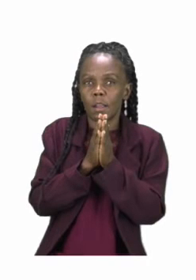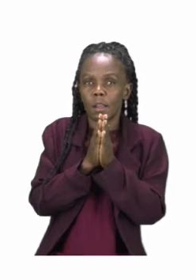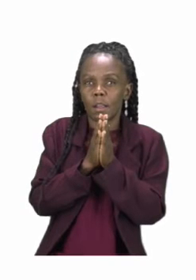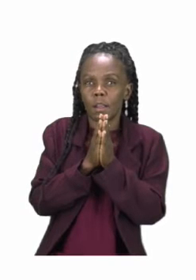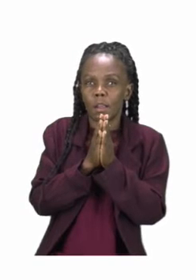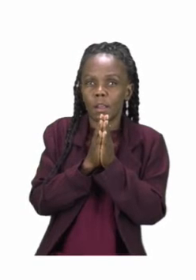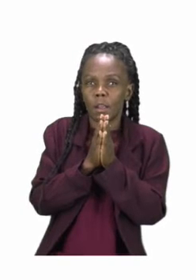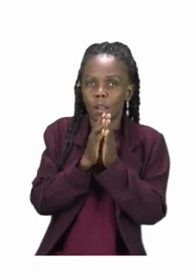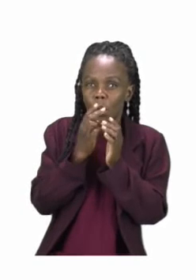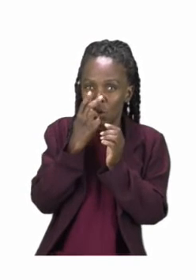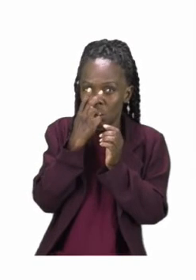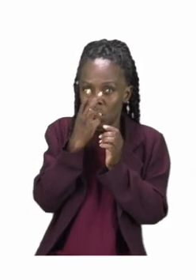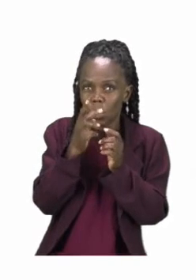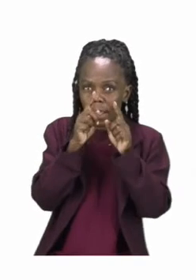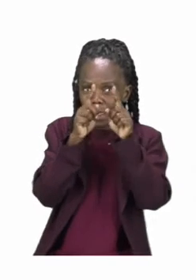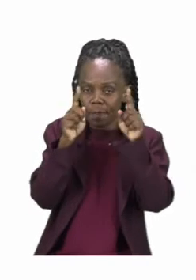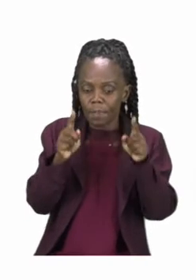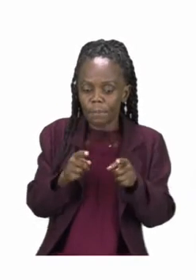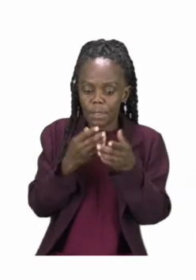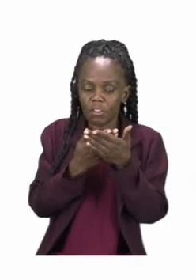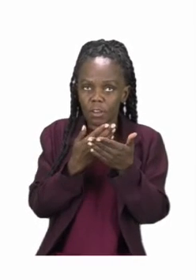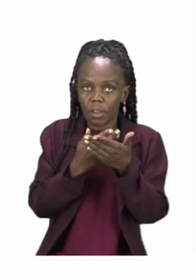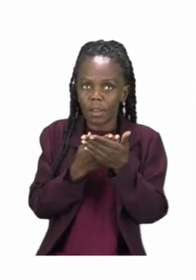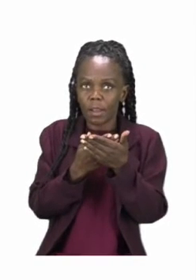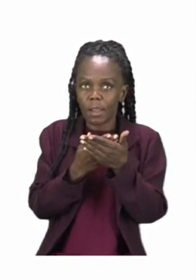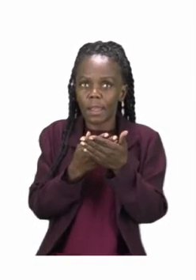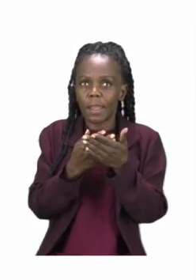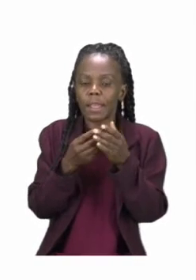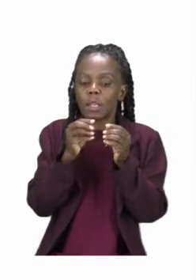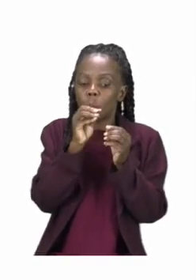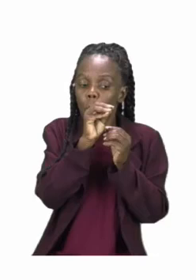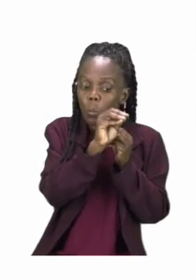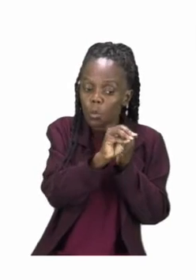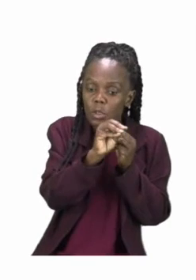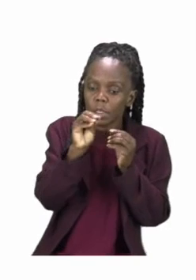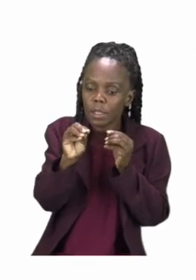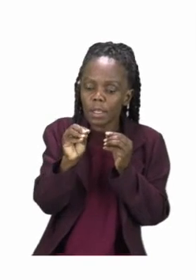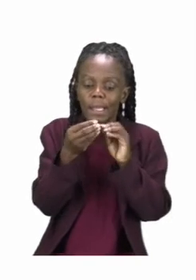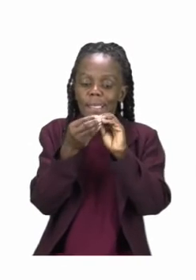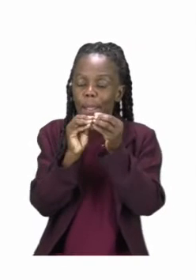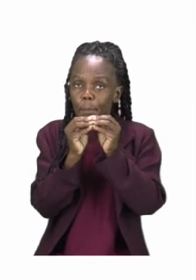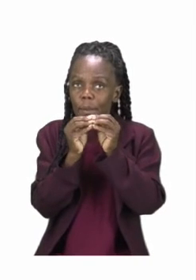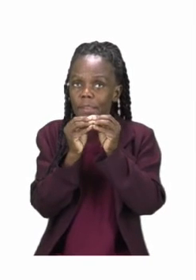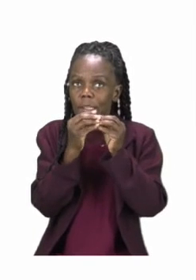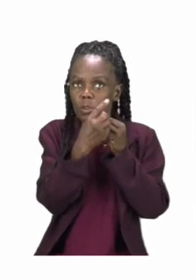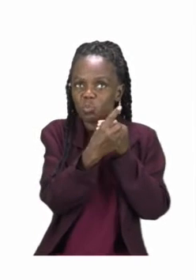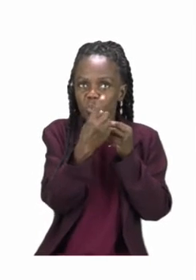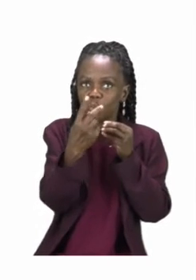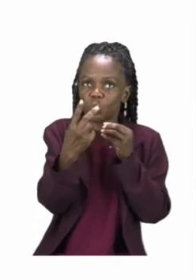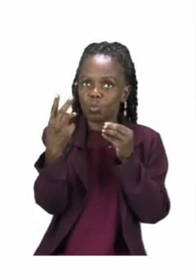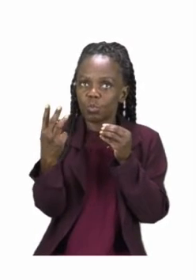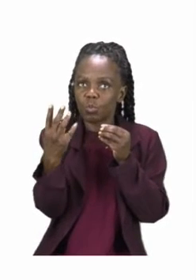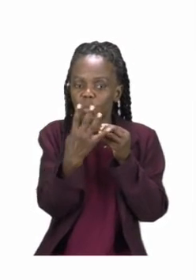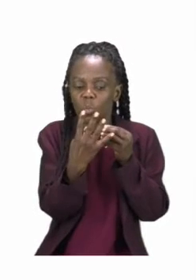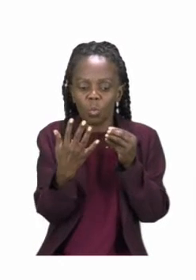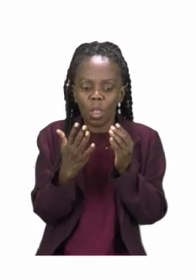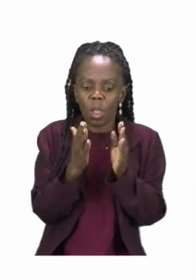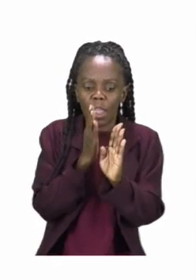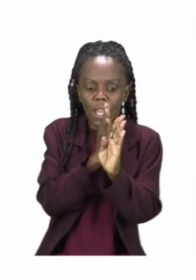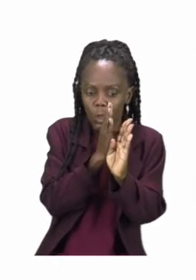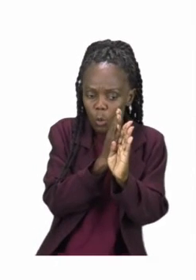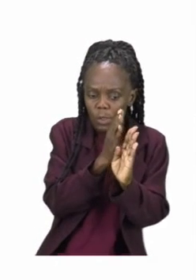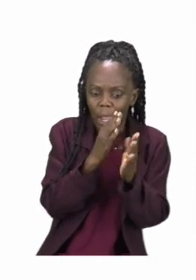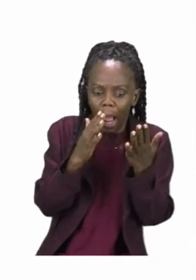we were retelling it. And then when you are done numbering, try and tell the story to someone,